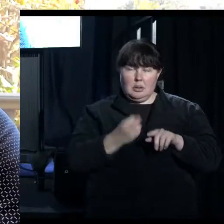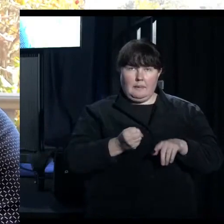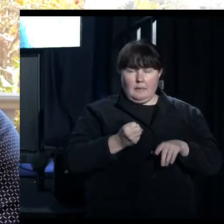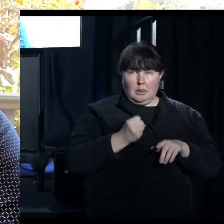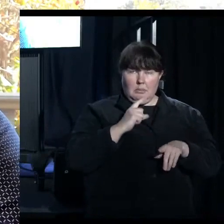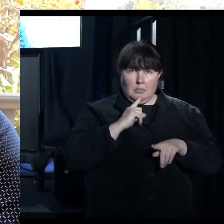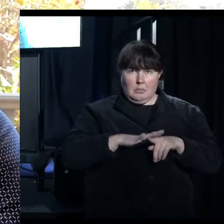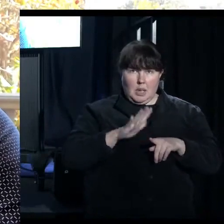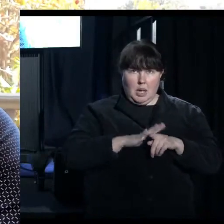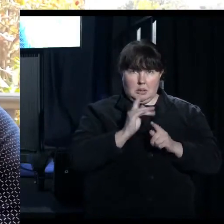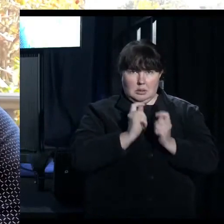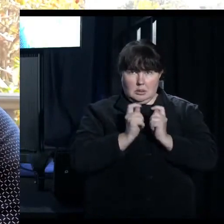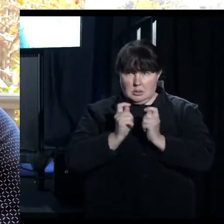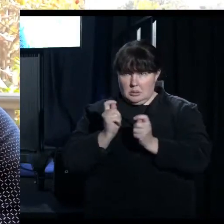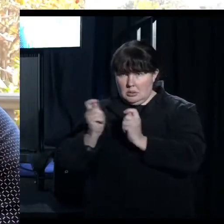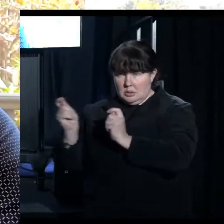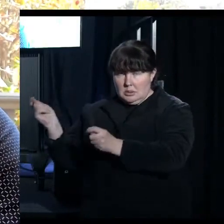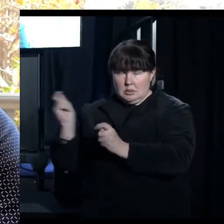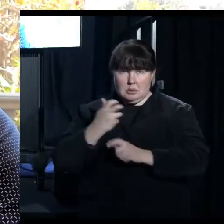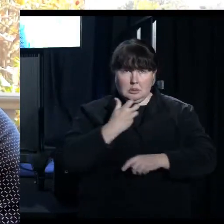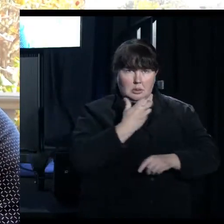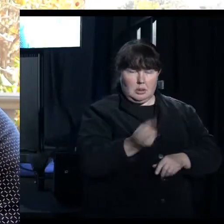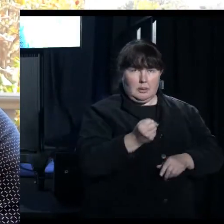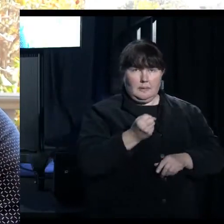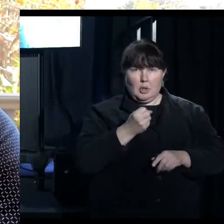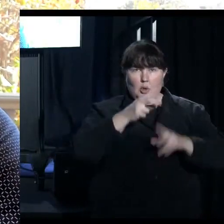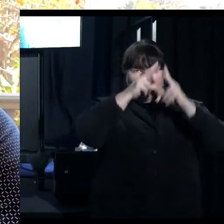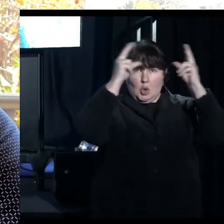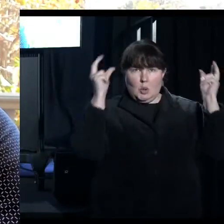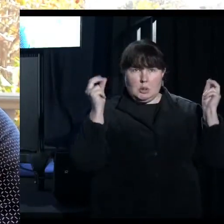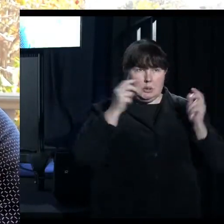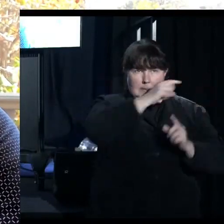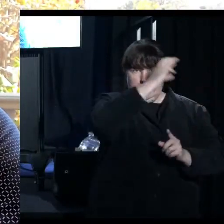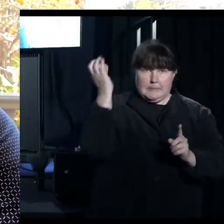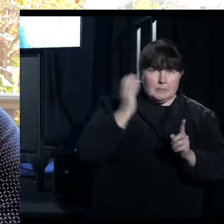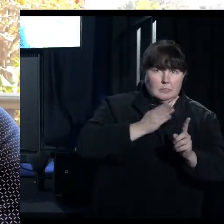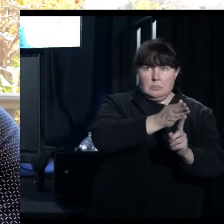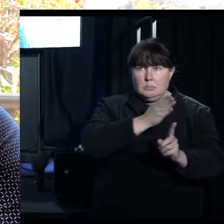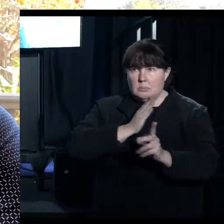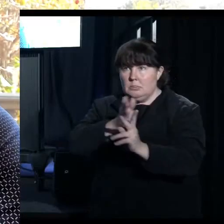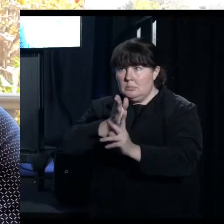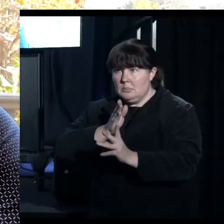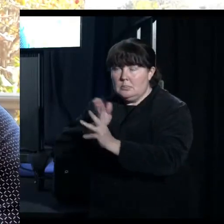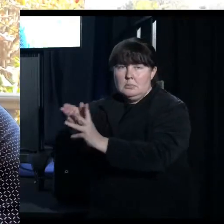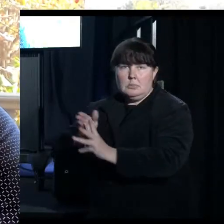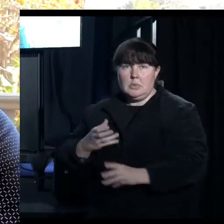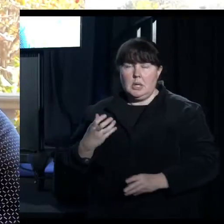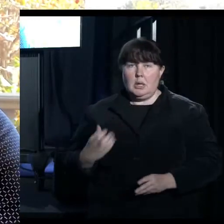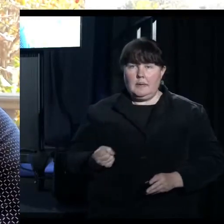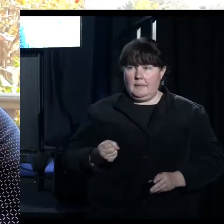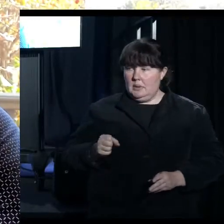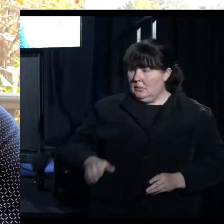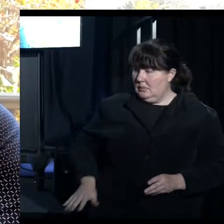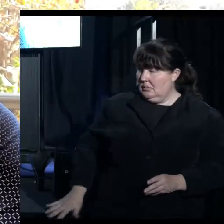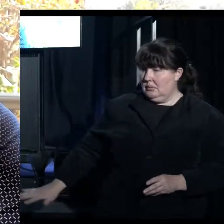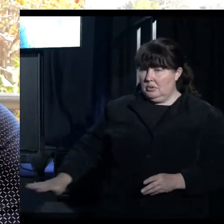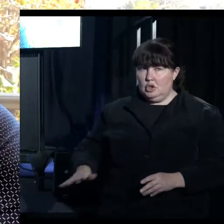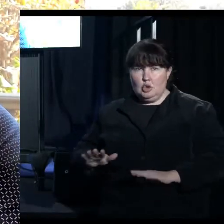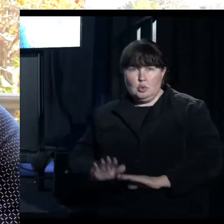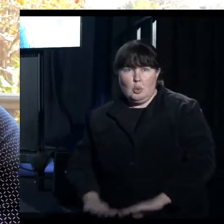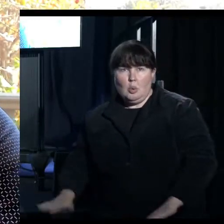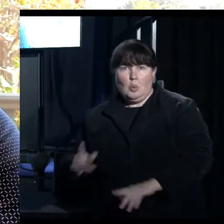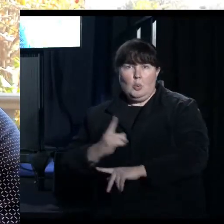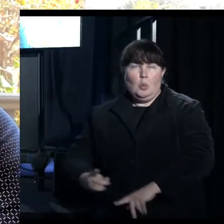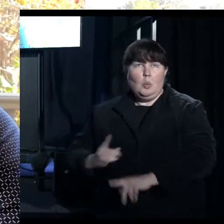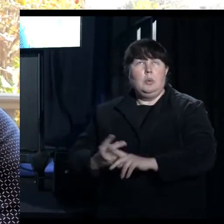of parents, a prickle of pants, a constipation of asses. A shipwreck of elephants, a dopamine of dogs, a comorbid